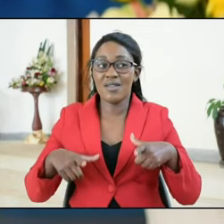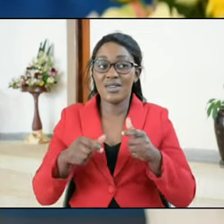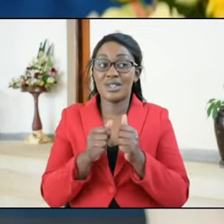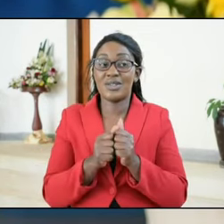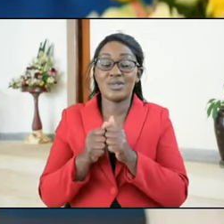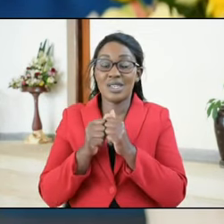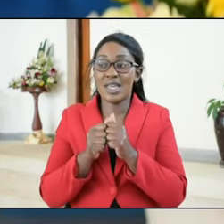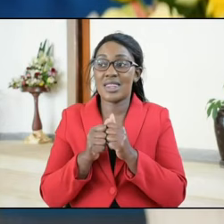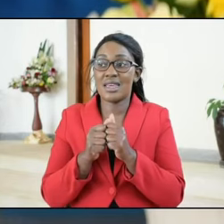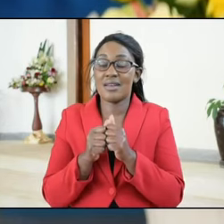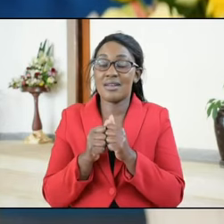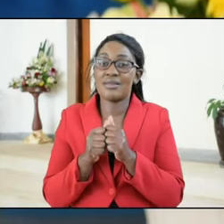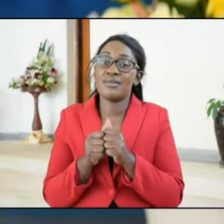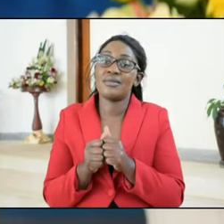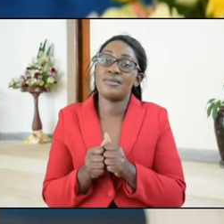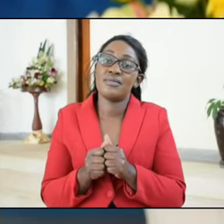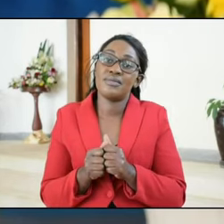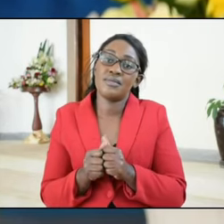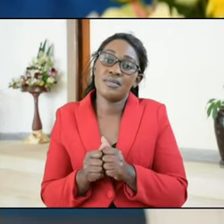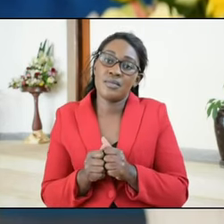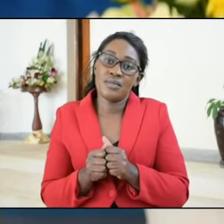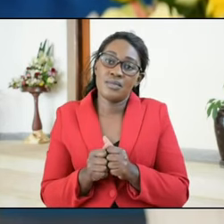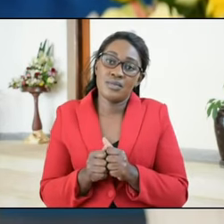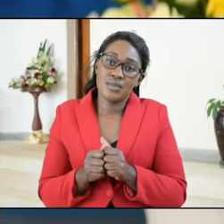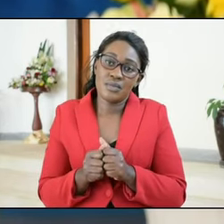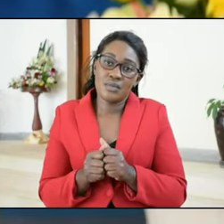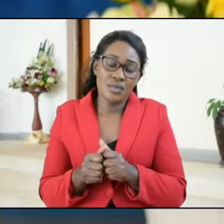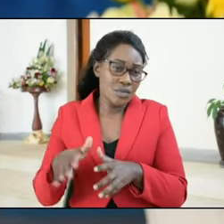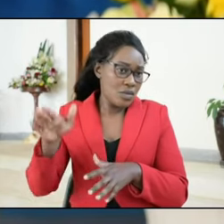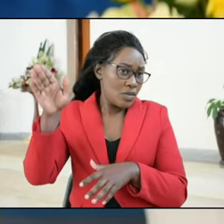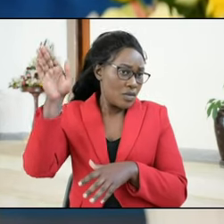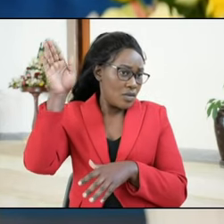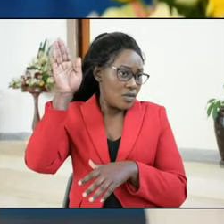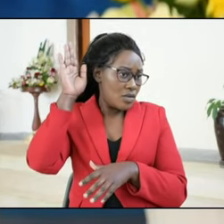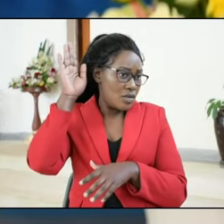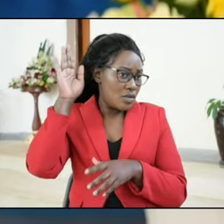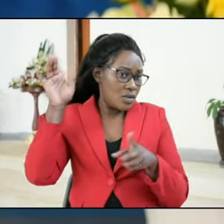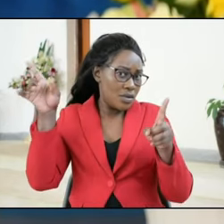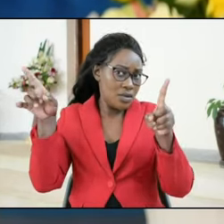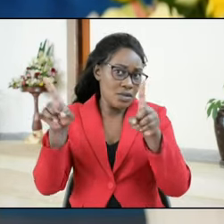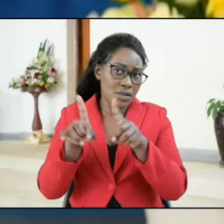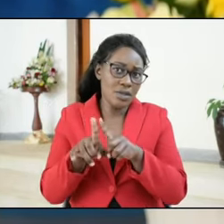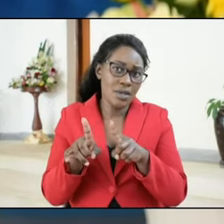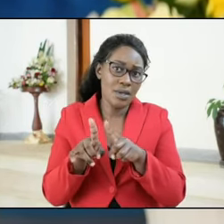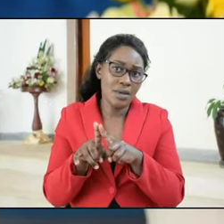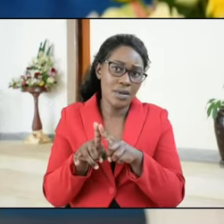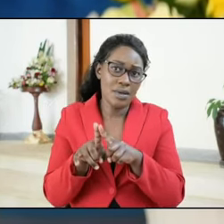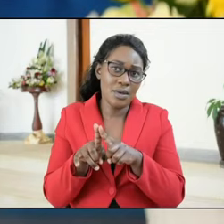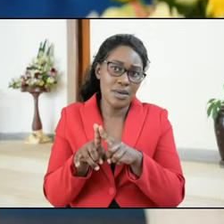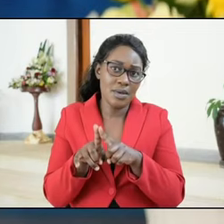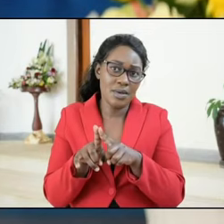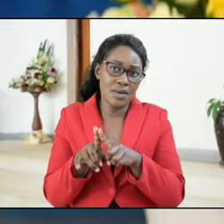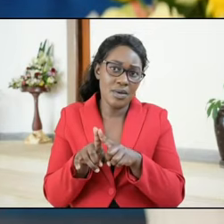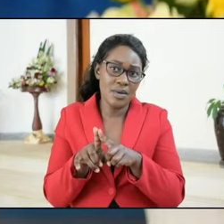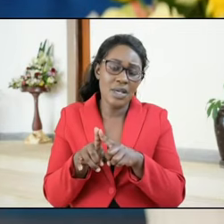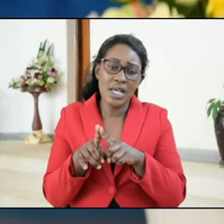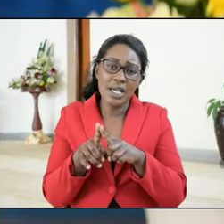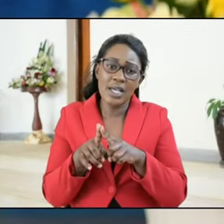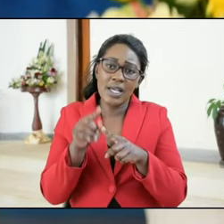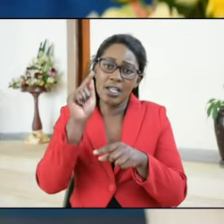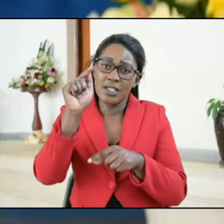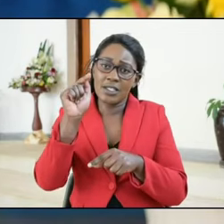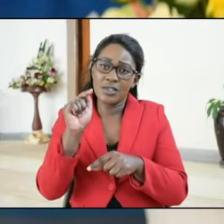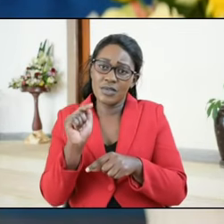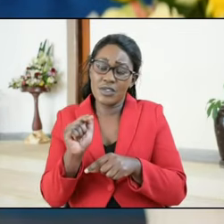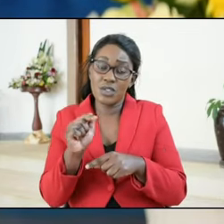than any two-edged sword, piercing even to the division of soul